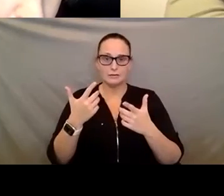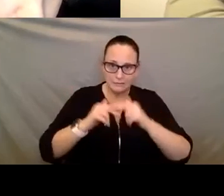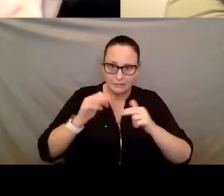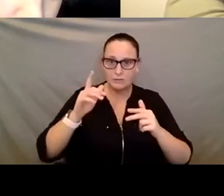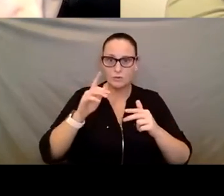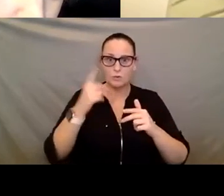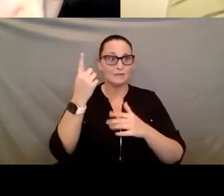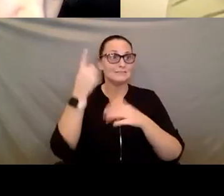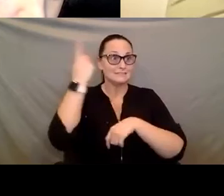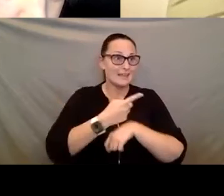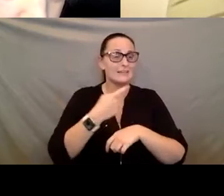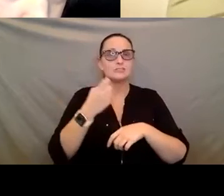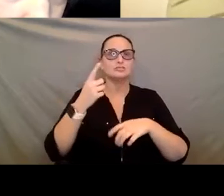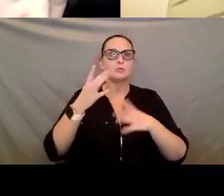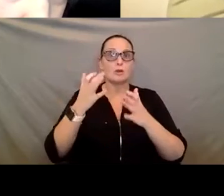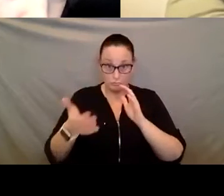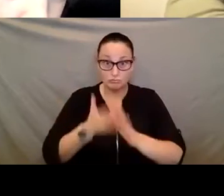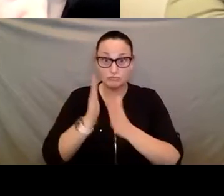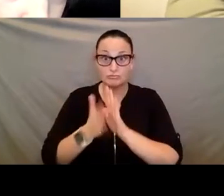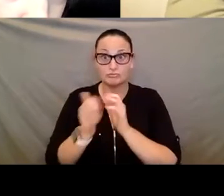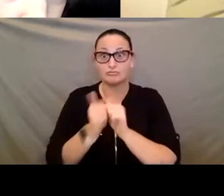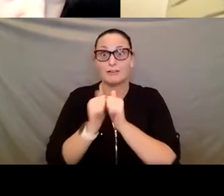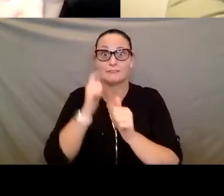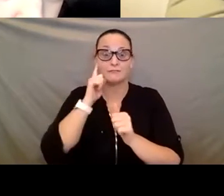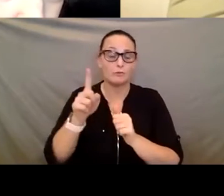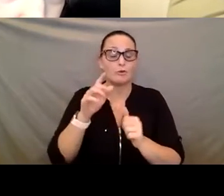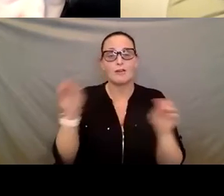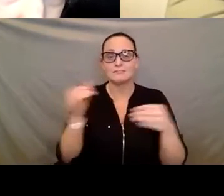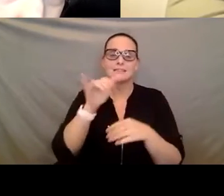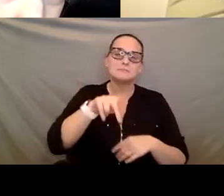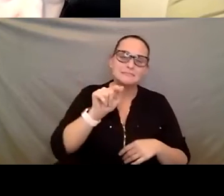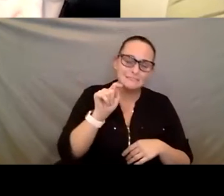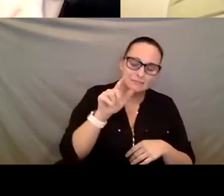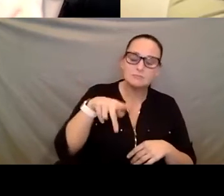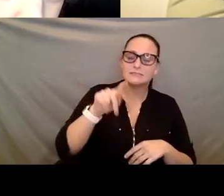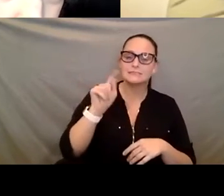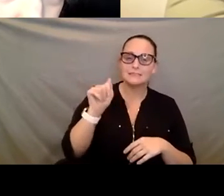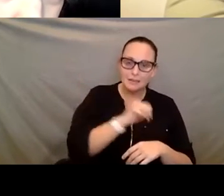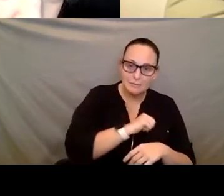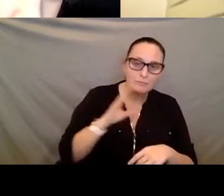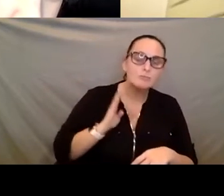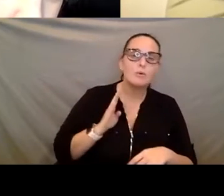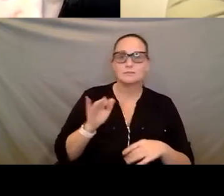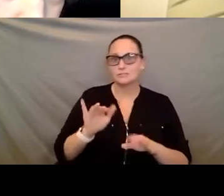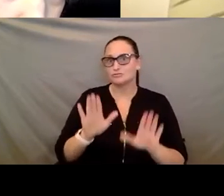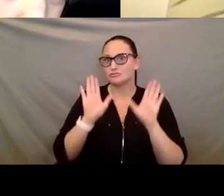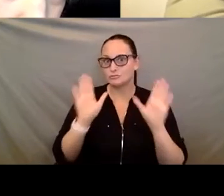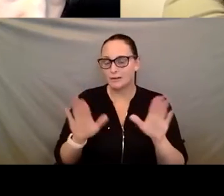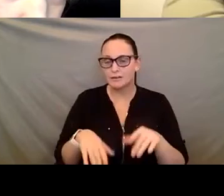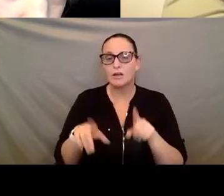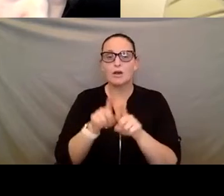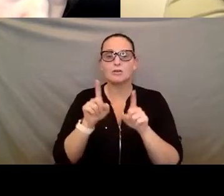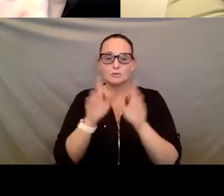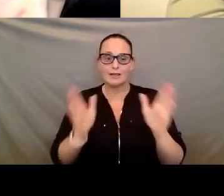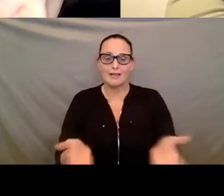one day and want to run for office. And while that's true, and things like PTA boards and people who speak at public comment is great, also